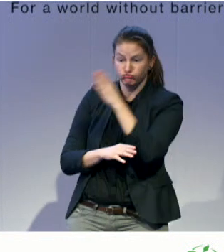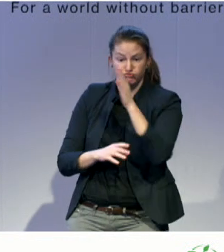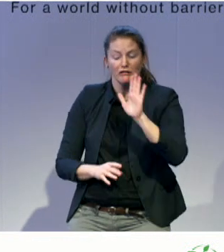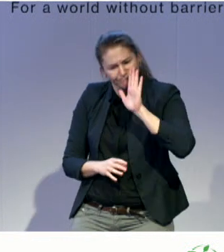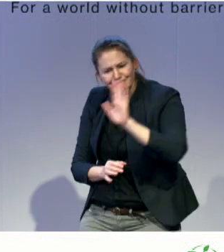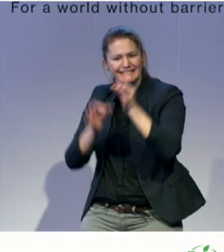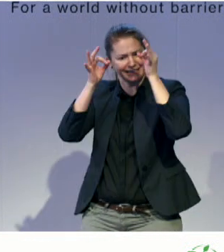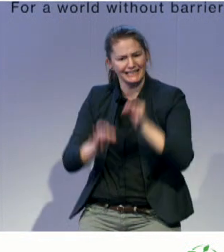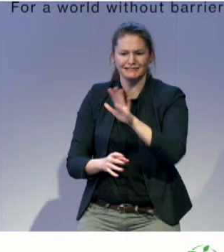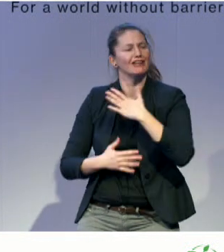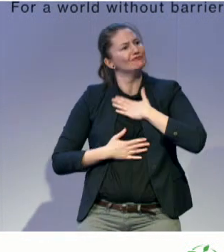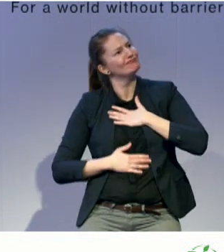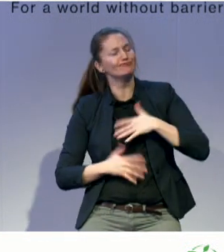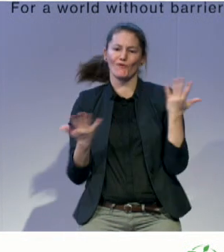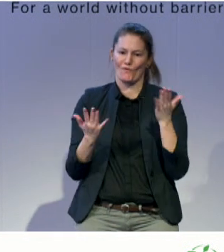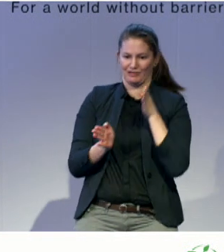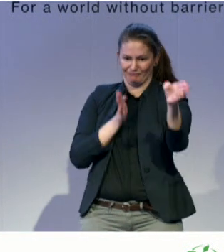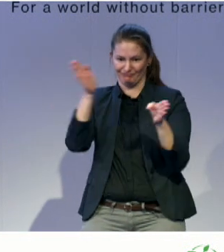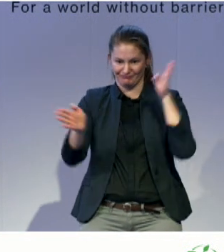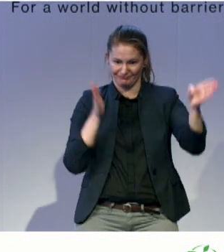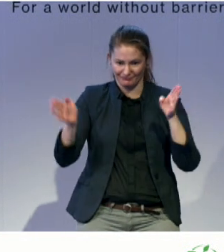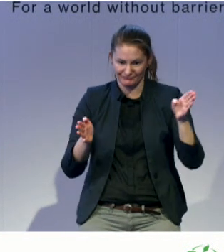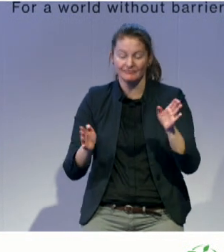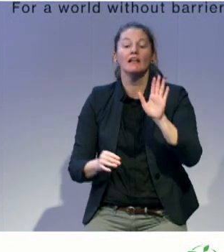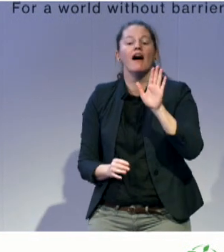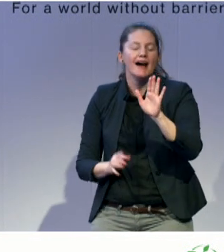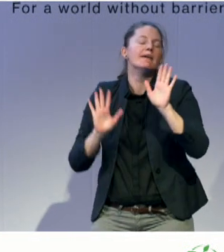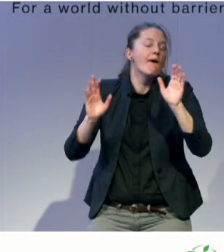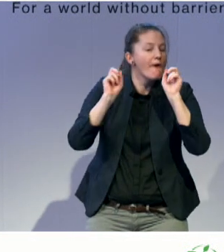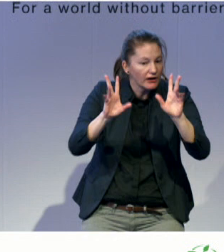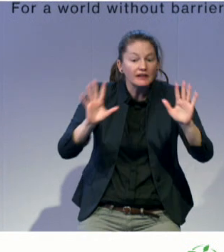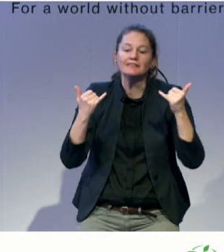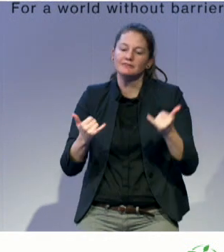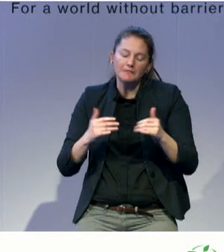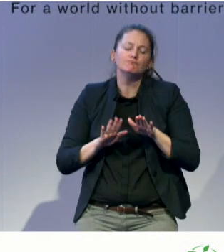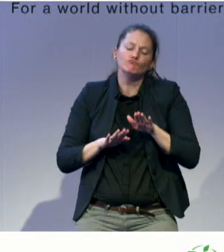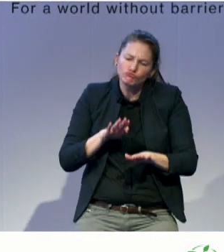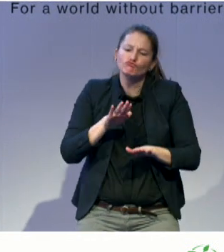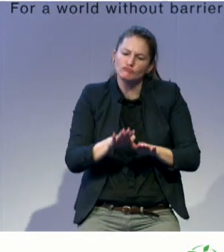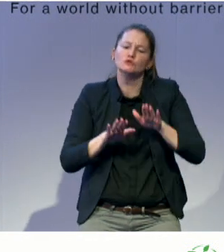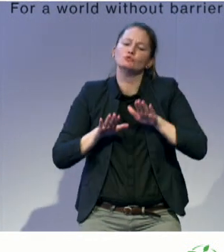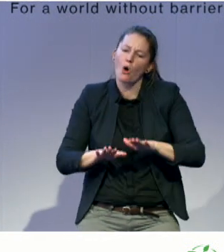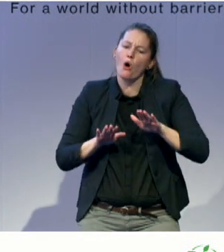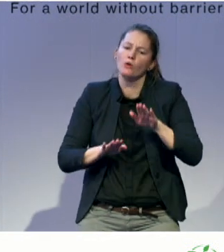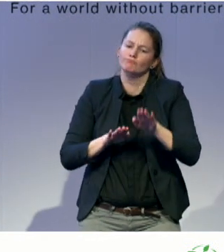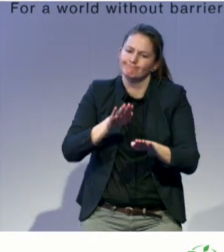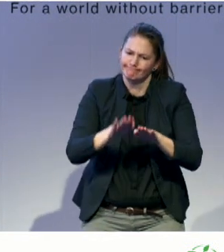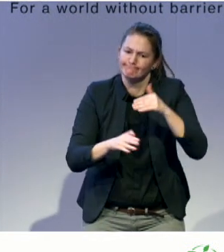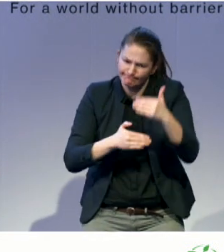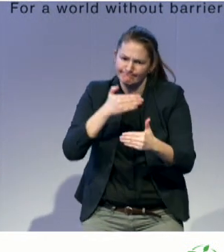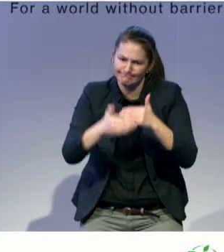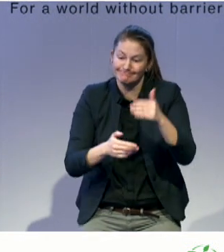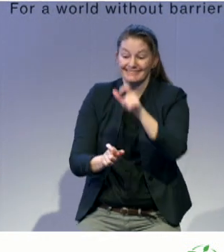attendance services, but an argument can be made. If a person with a disability is working, then some of their tax